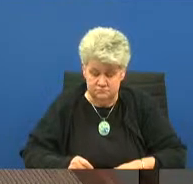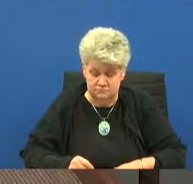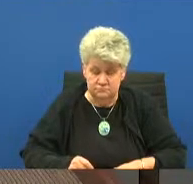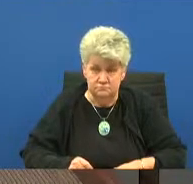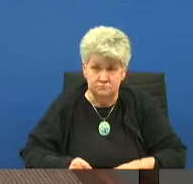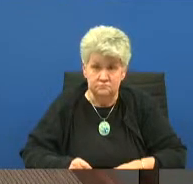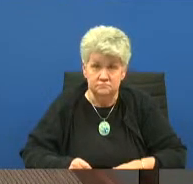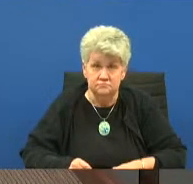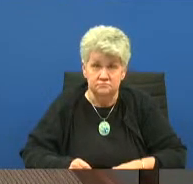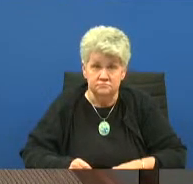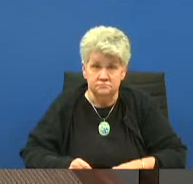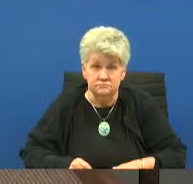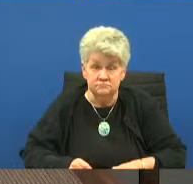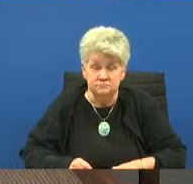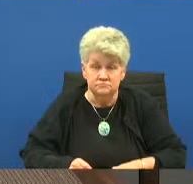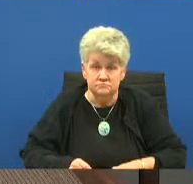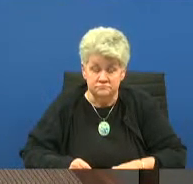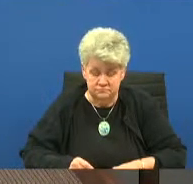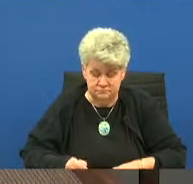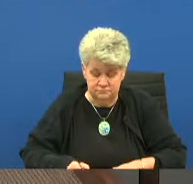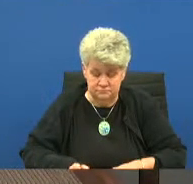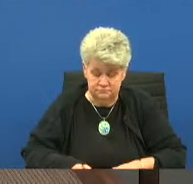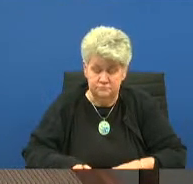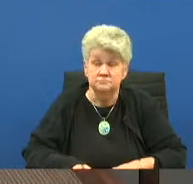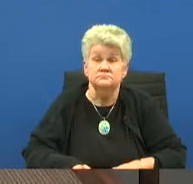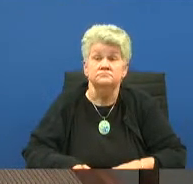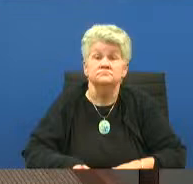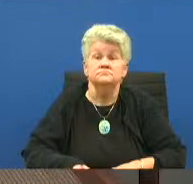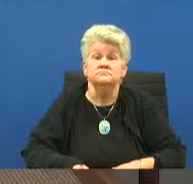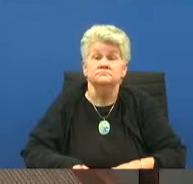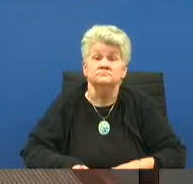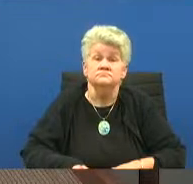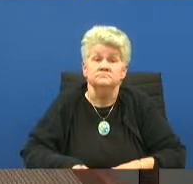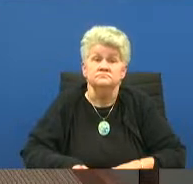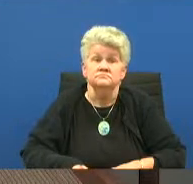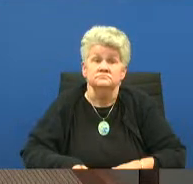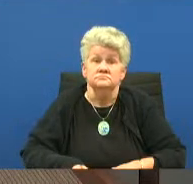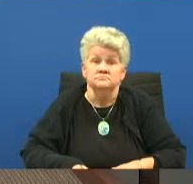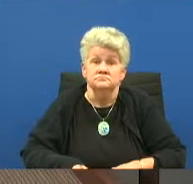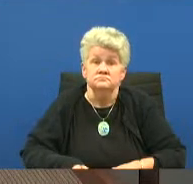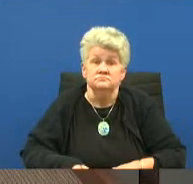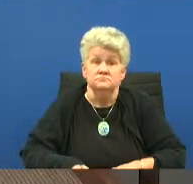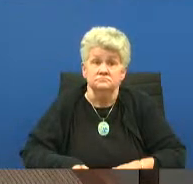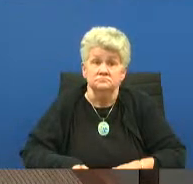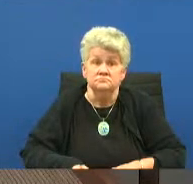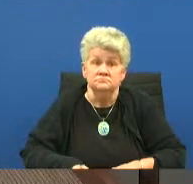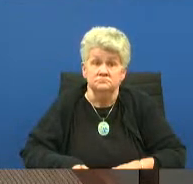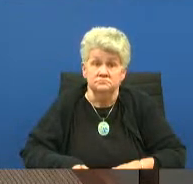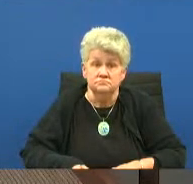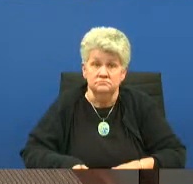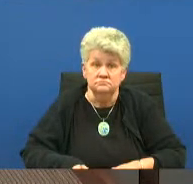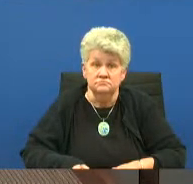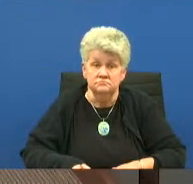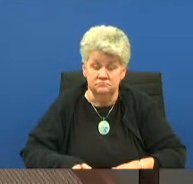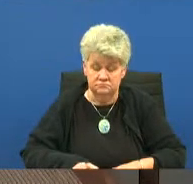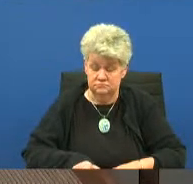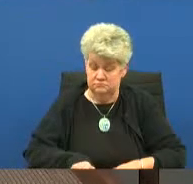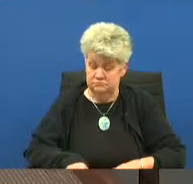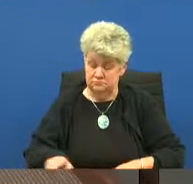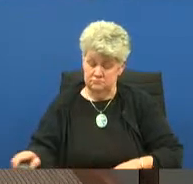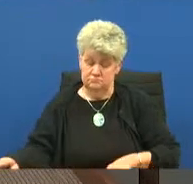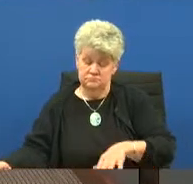to delete by Councilwoman Rocca. We have a second from the chair. Any opposition?